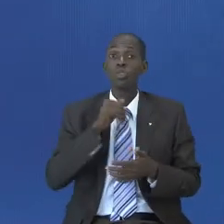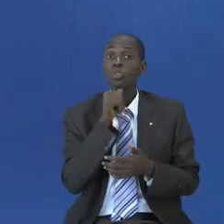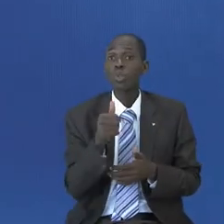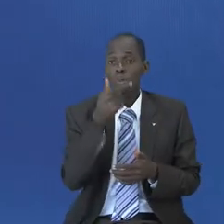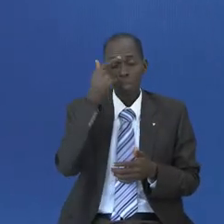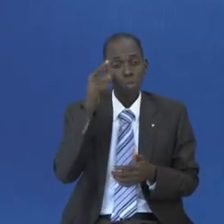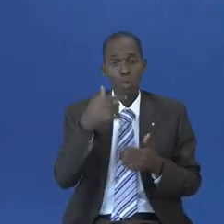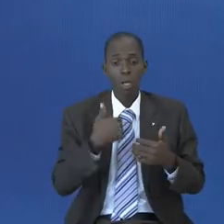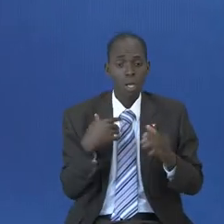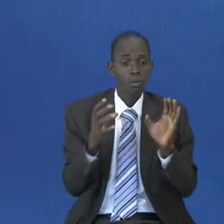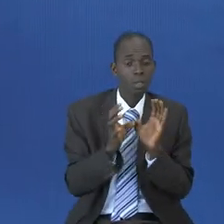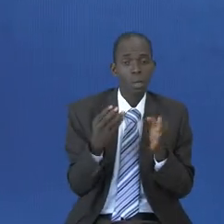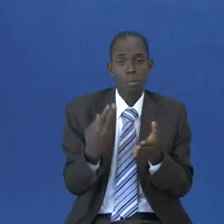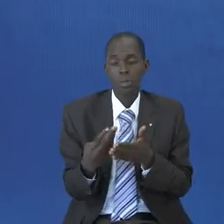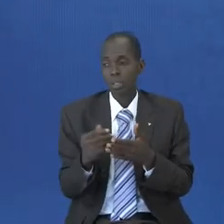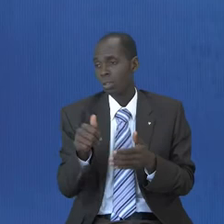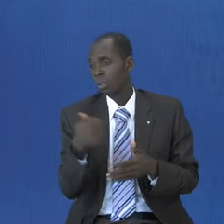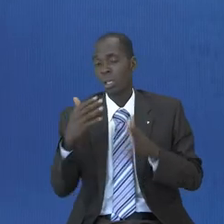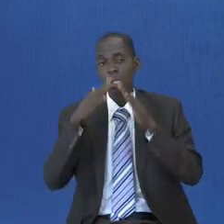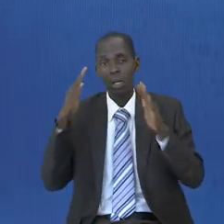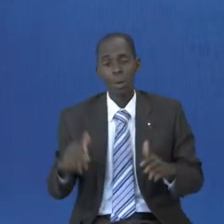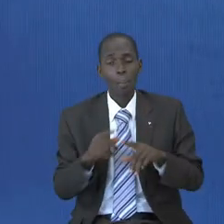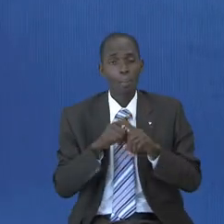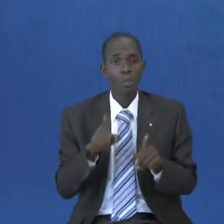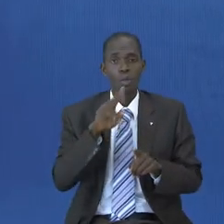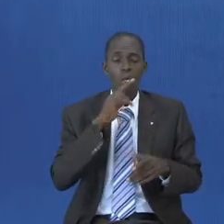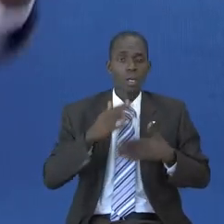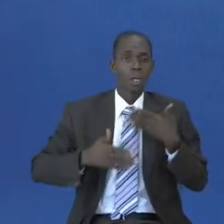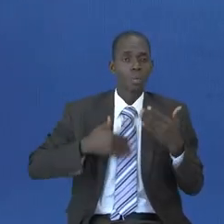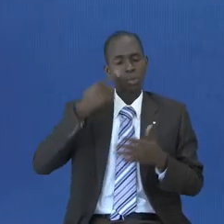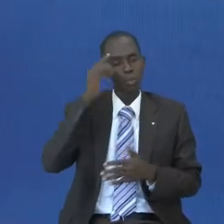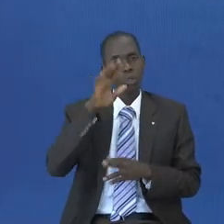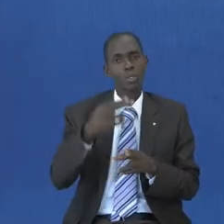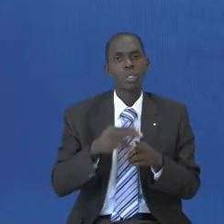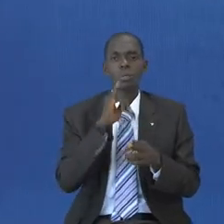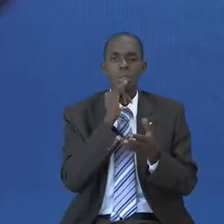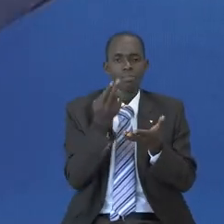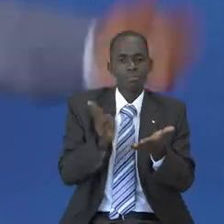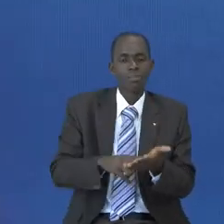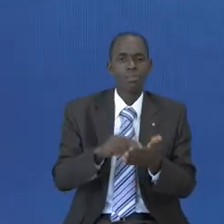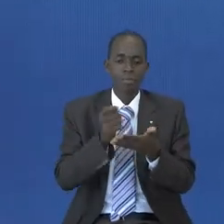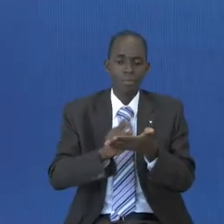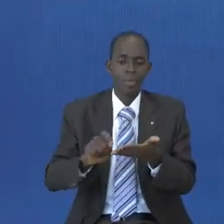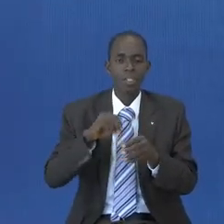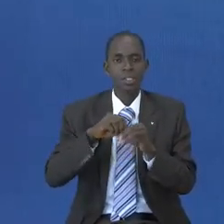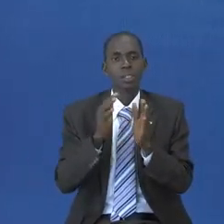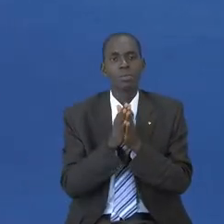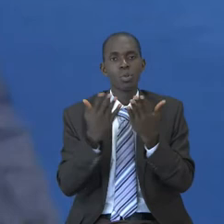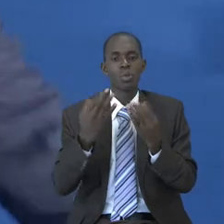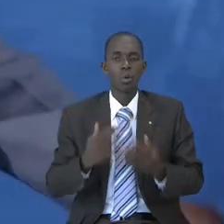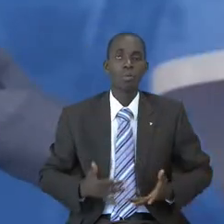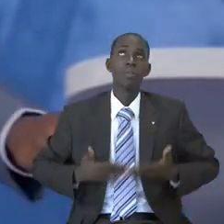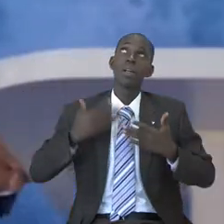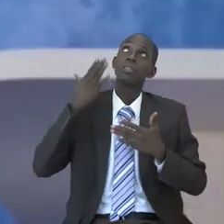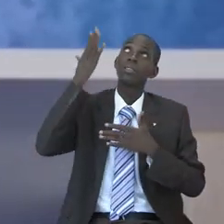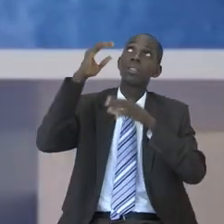of these things, but you rejoice because your name is written in the book of life in heaven, then